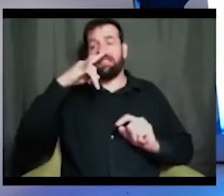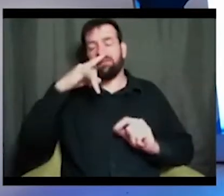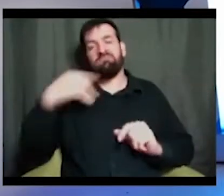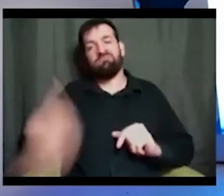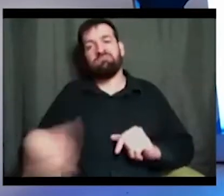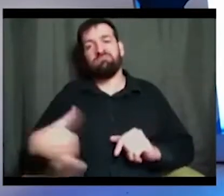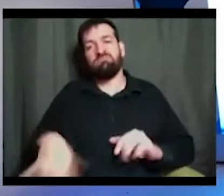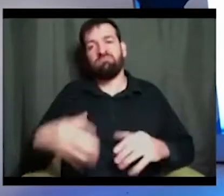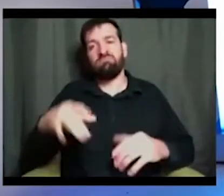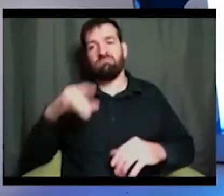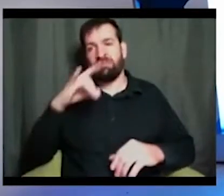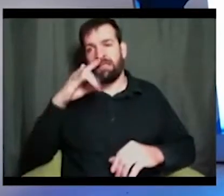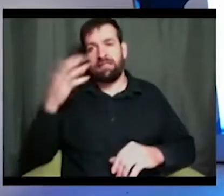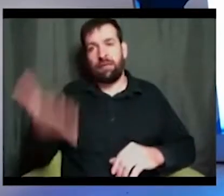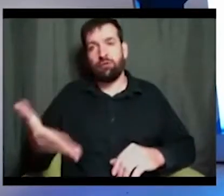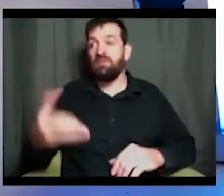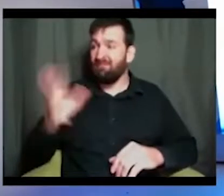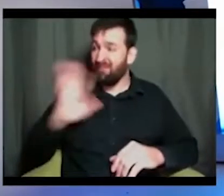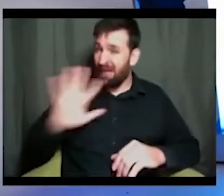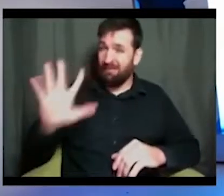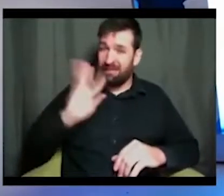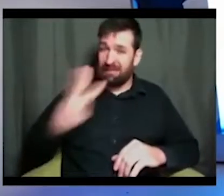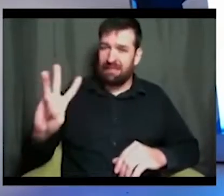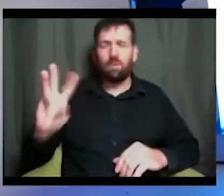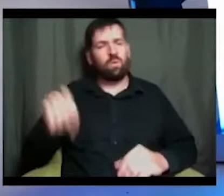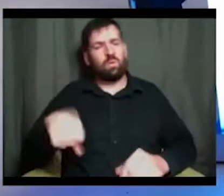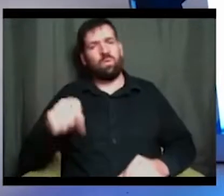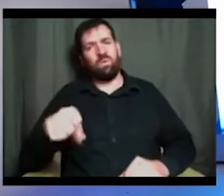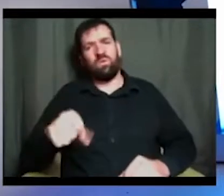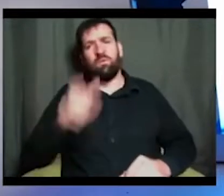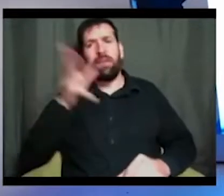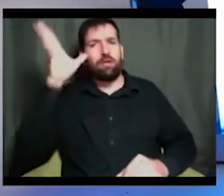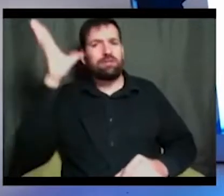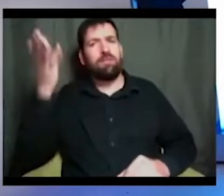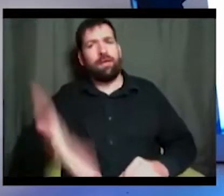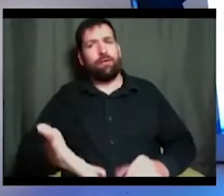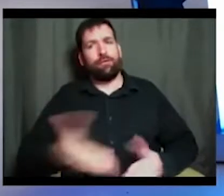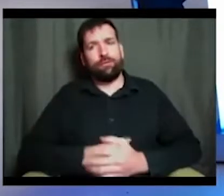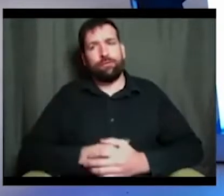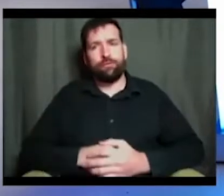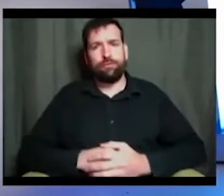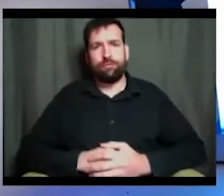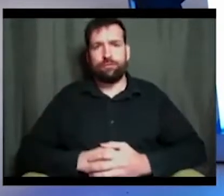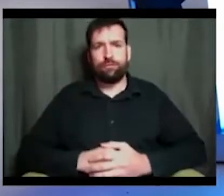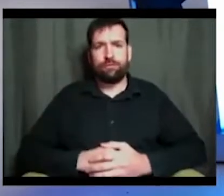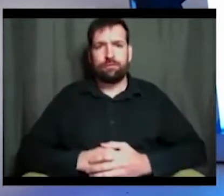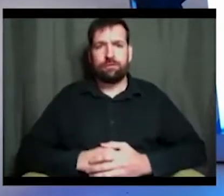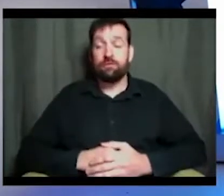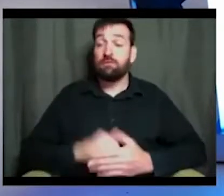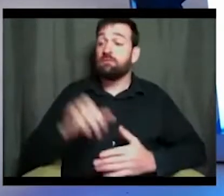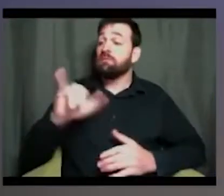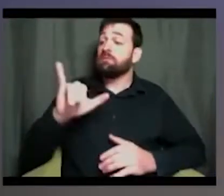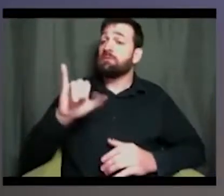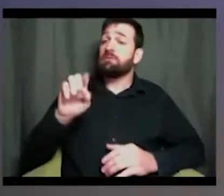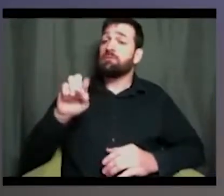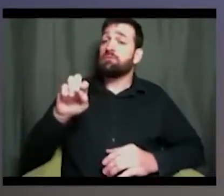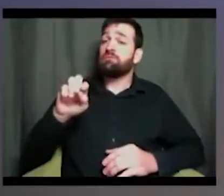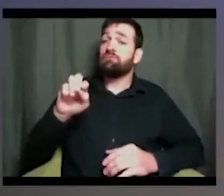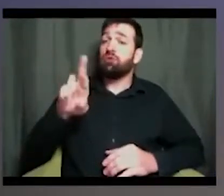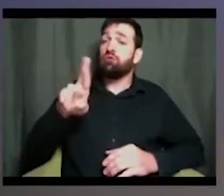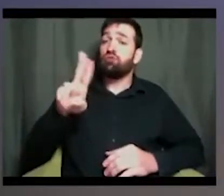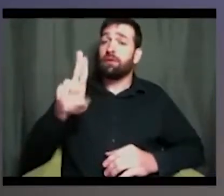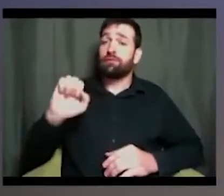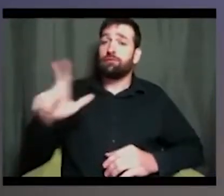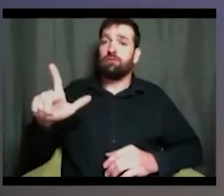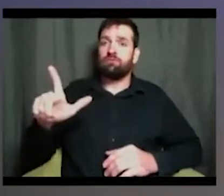when you're talking about 5-year-olds, 5, 6. Yeah, no doubt. Because like even Russell, who's talked about, like, you know, the person he loves his most